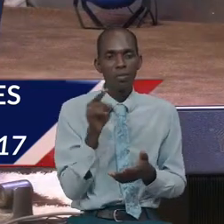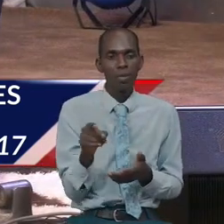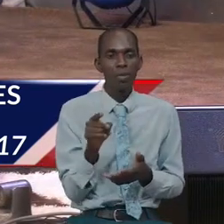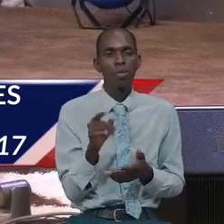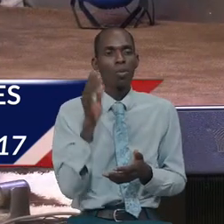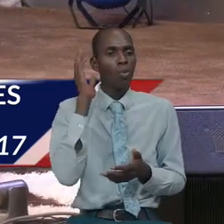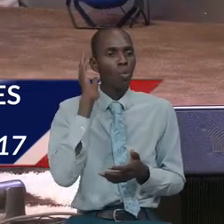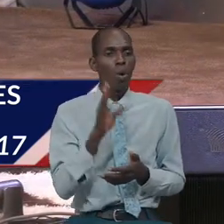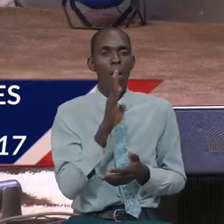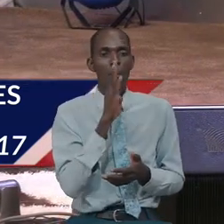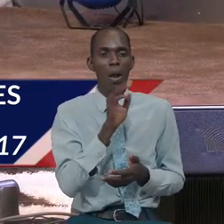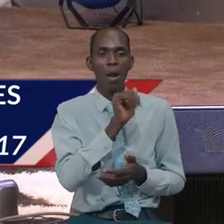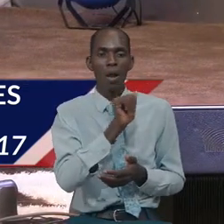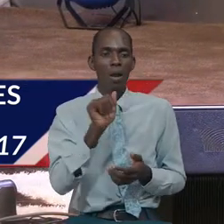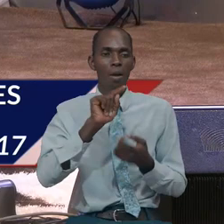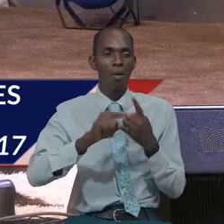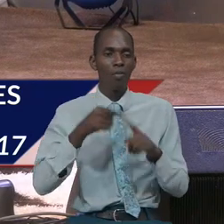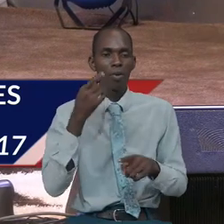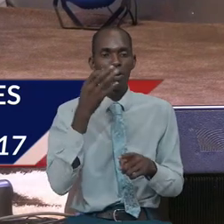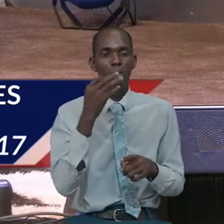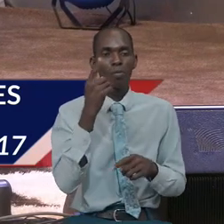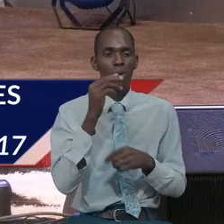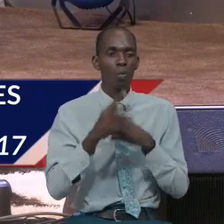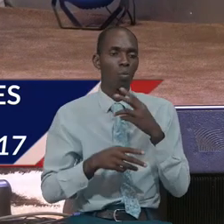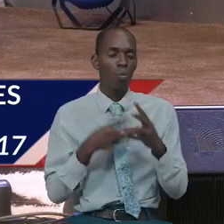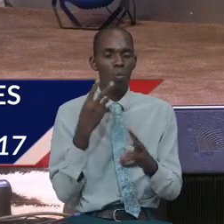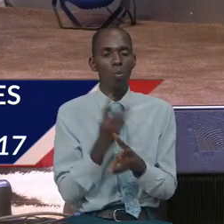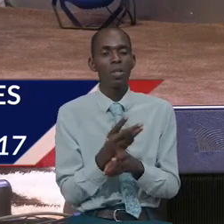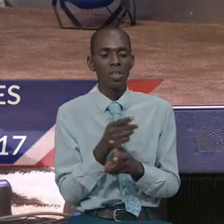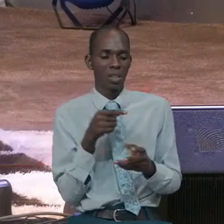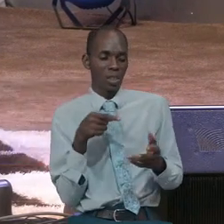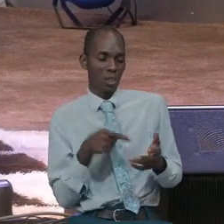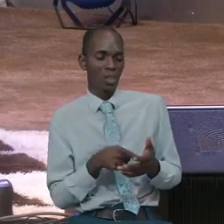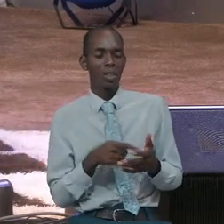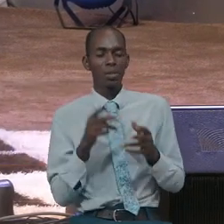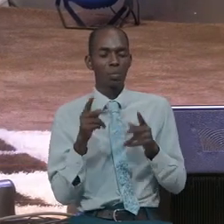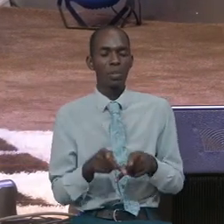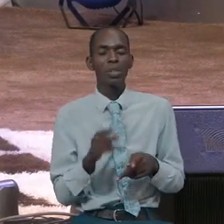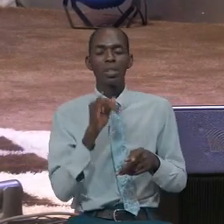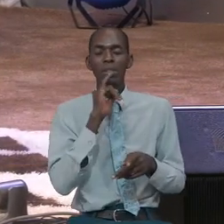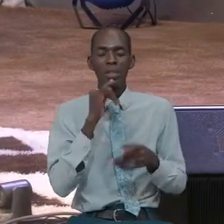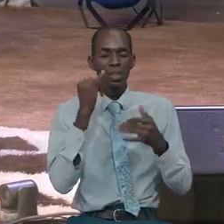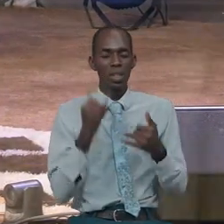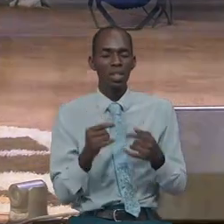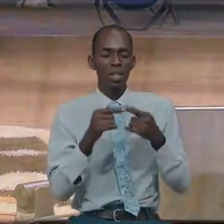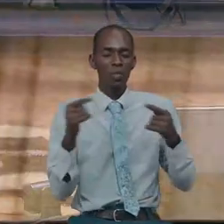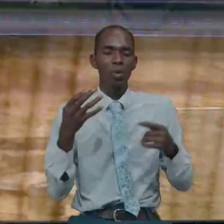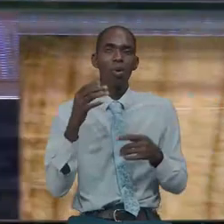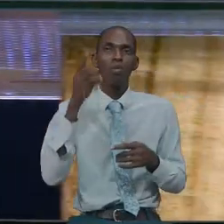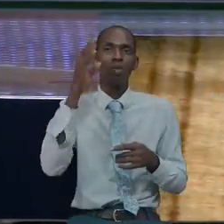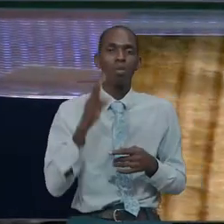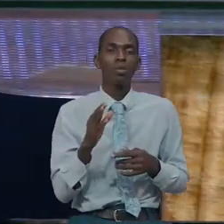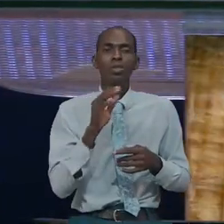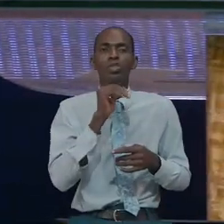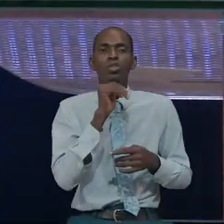a friend of the world is the enemy of God. It's not the friend of